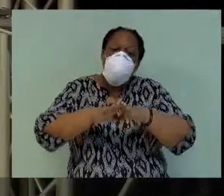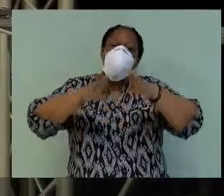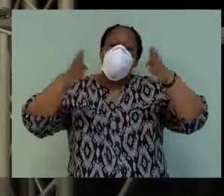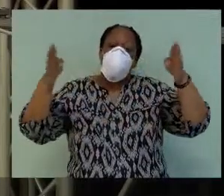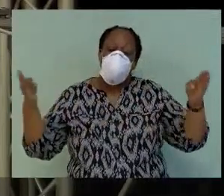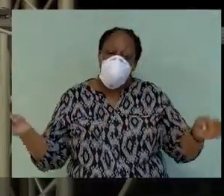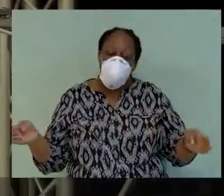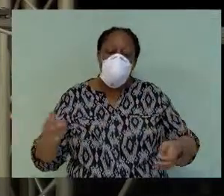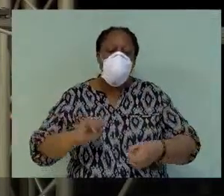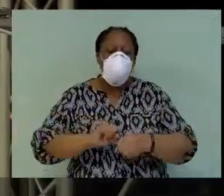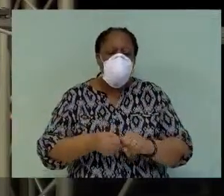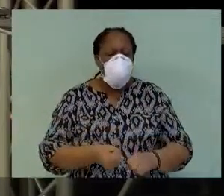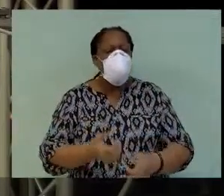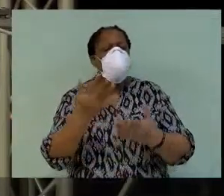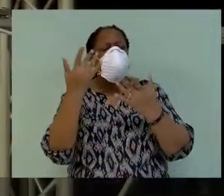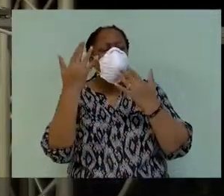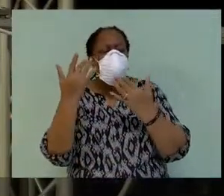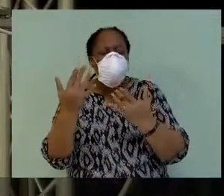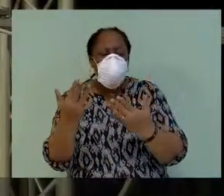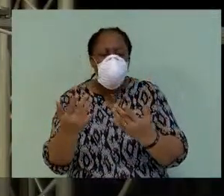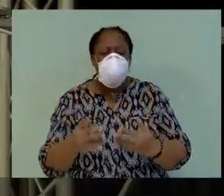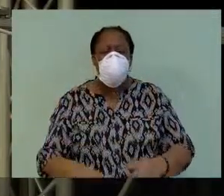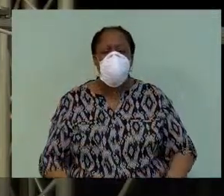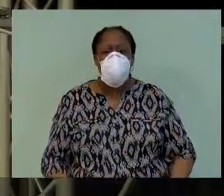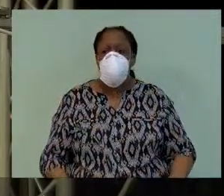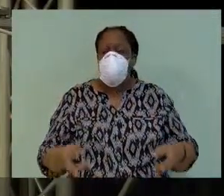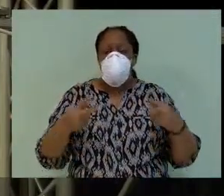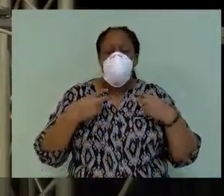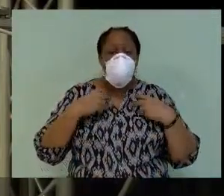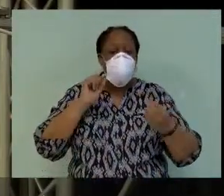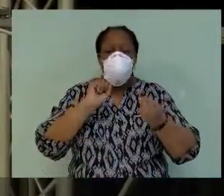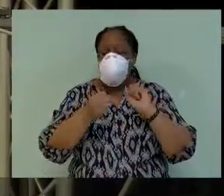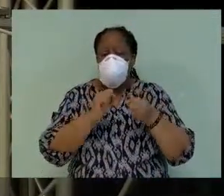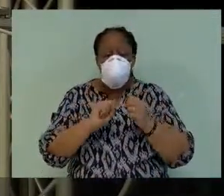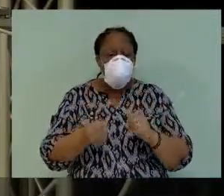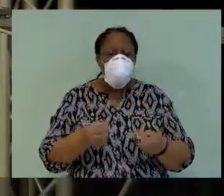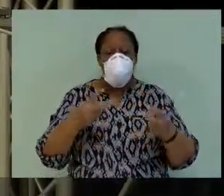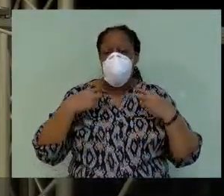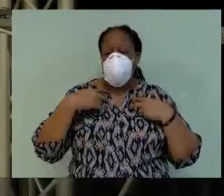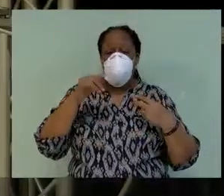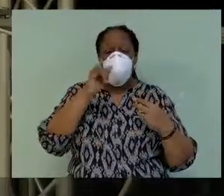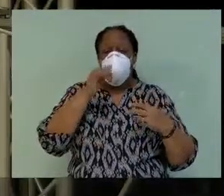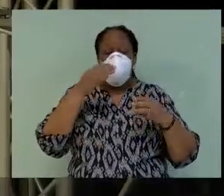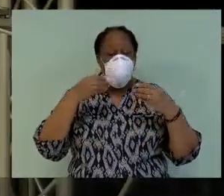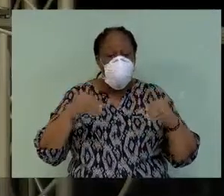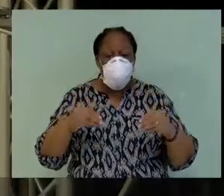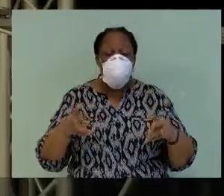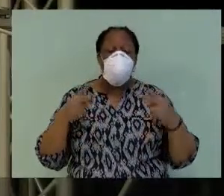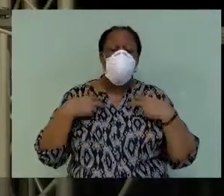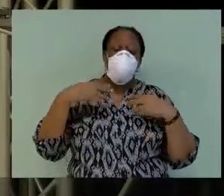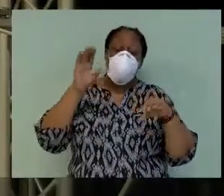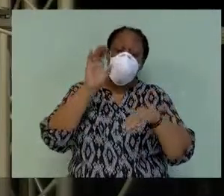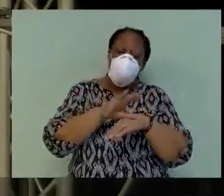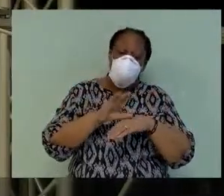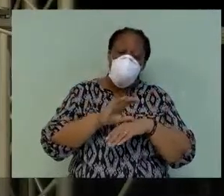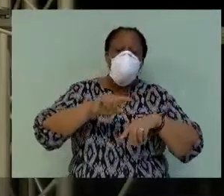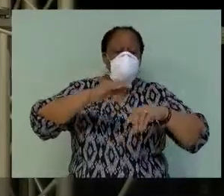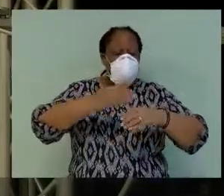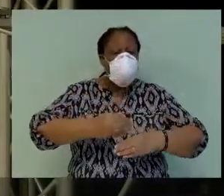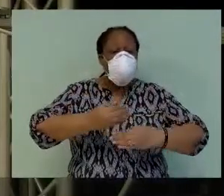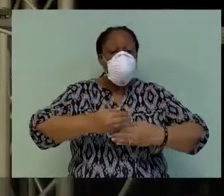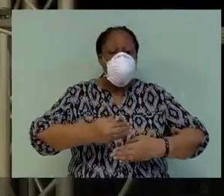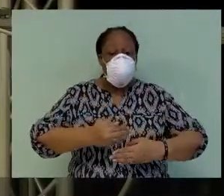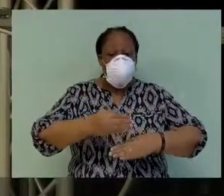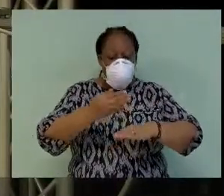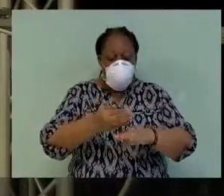For example, you have the sports, yes, you have the bars, yes, you have the churches. So therefore, we're going in it's a